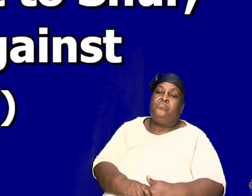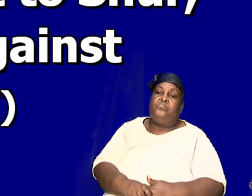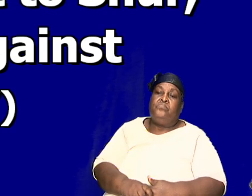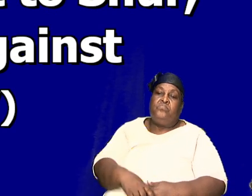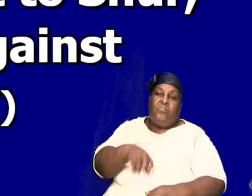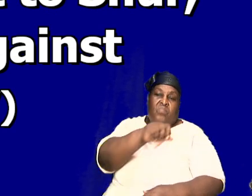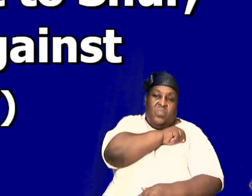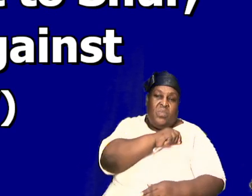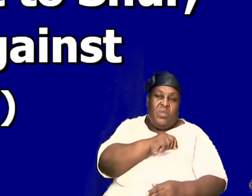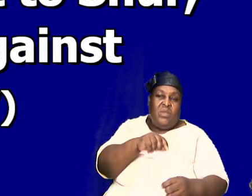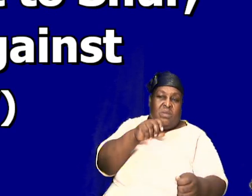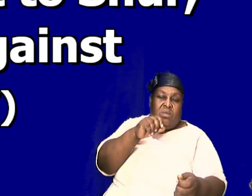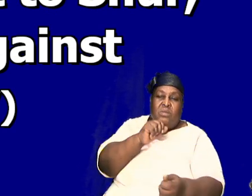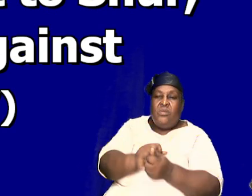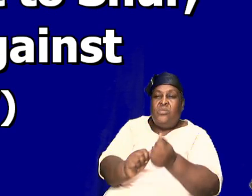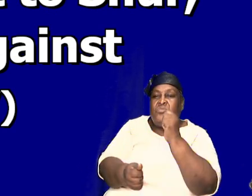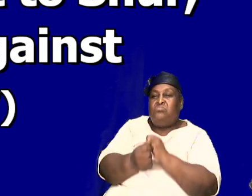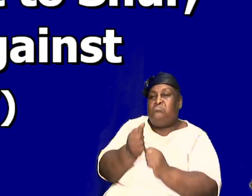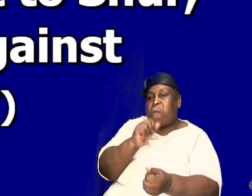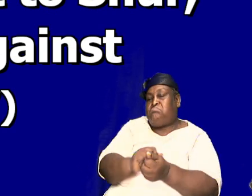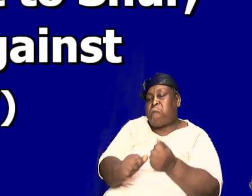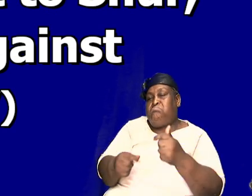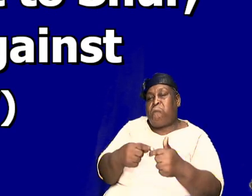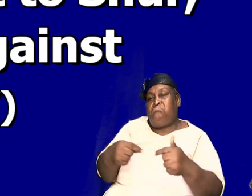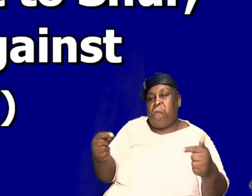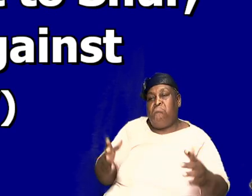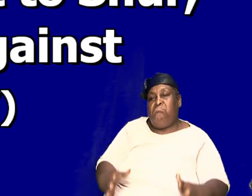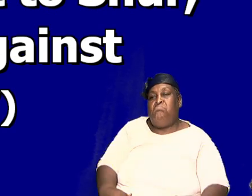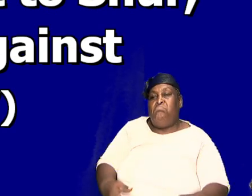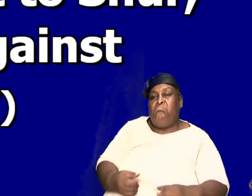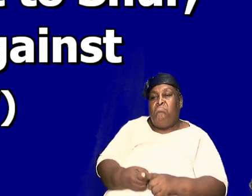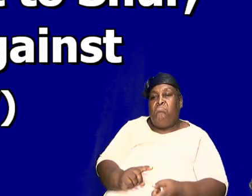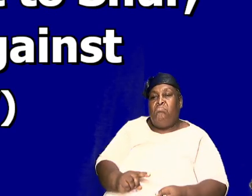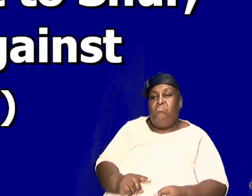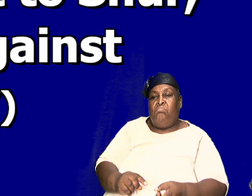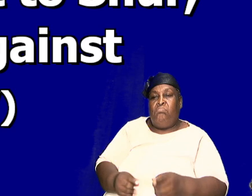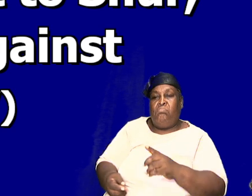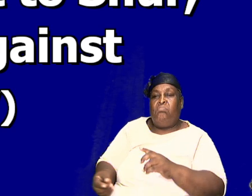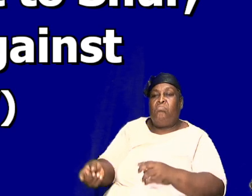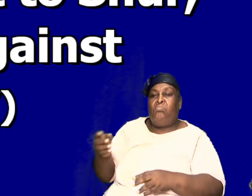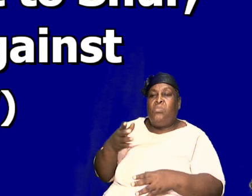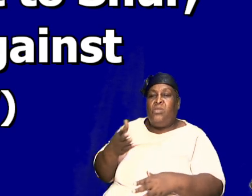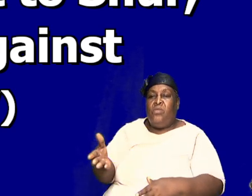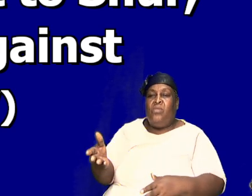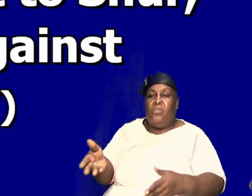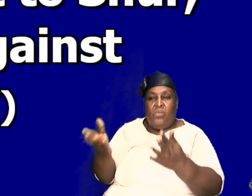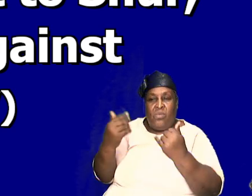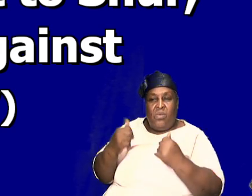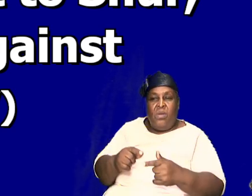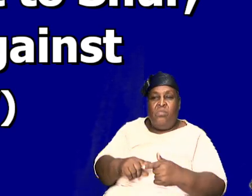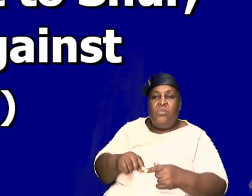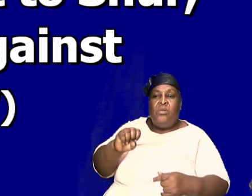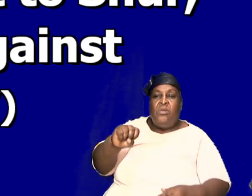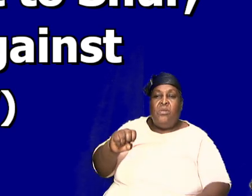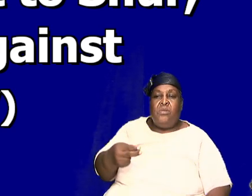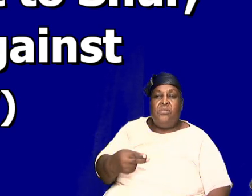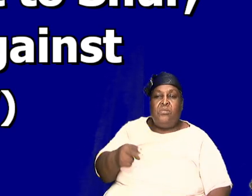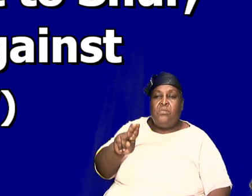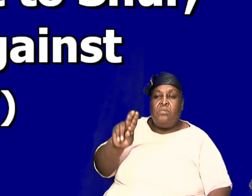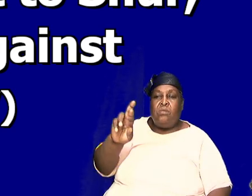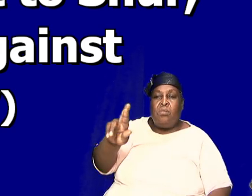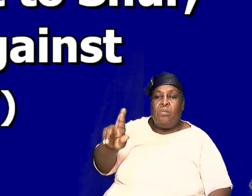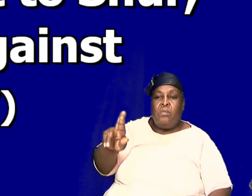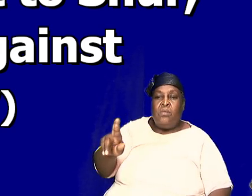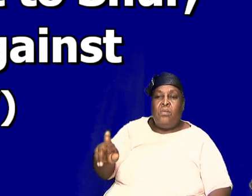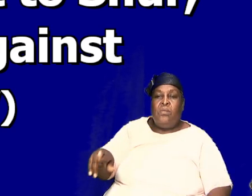And Saul smote the Amalekites from Hazarah until those came up to Saul that is